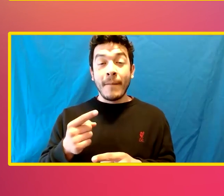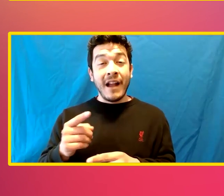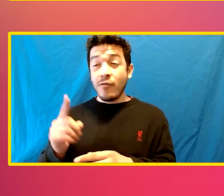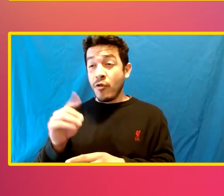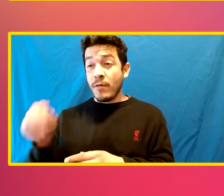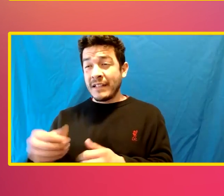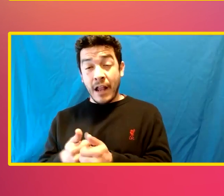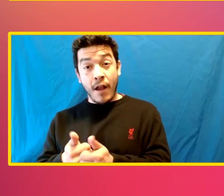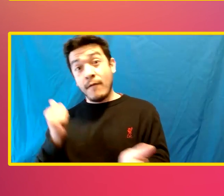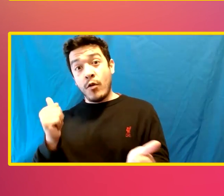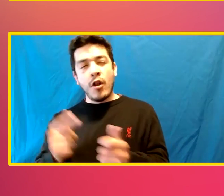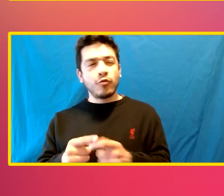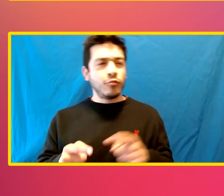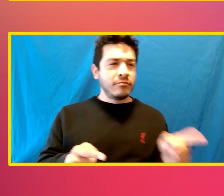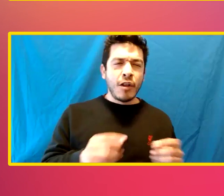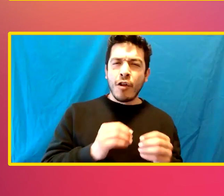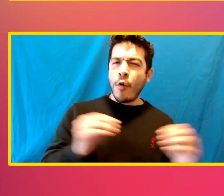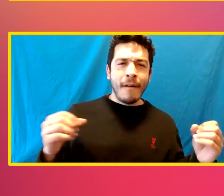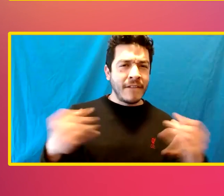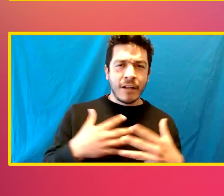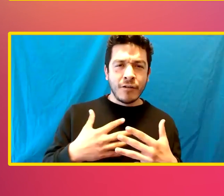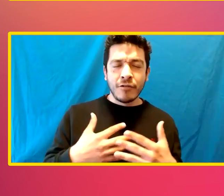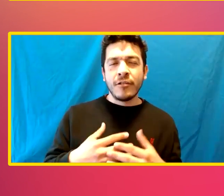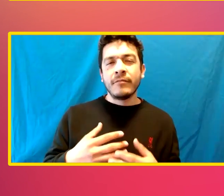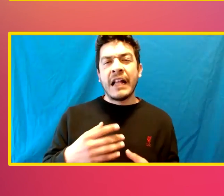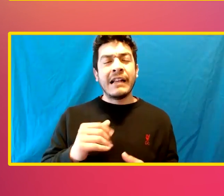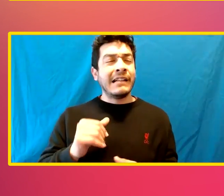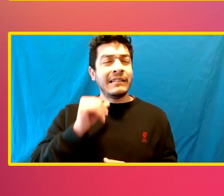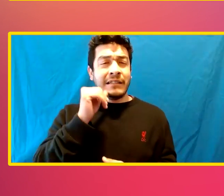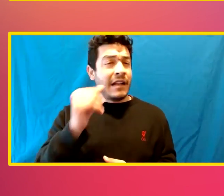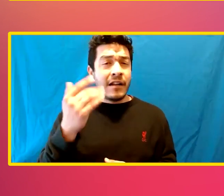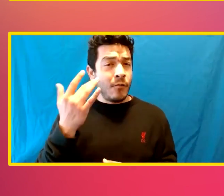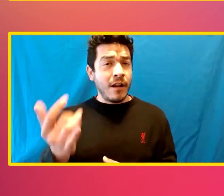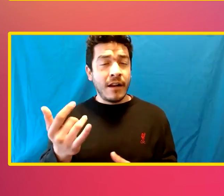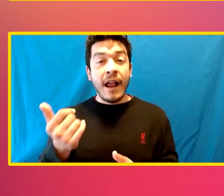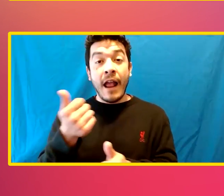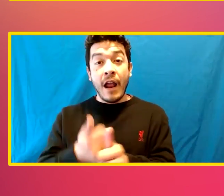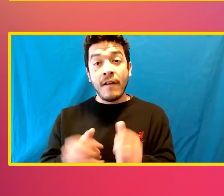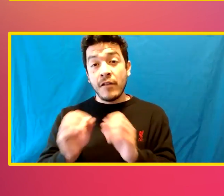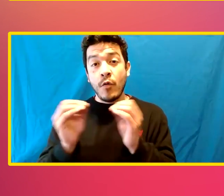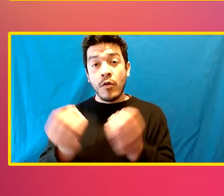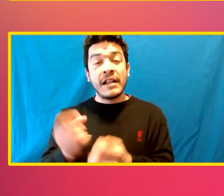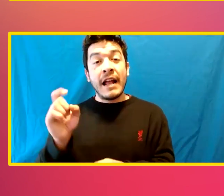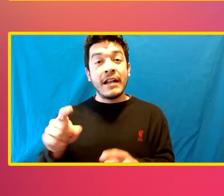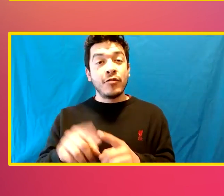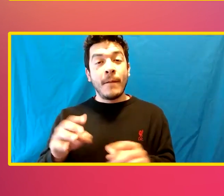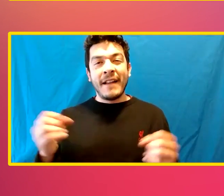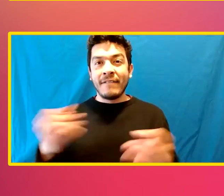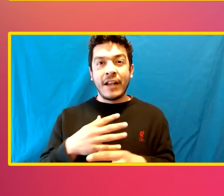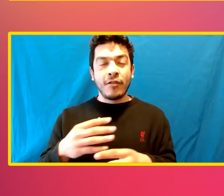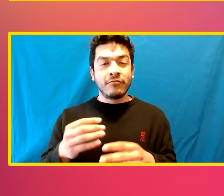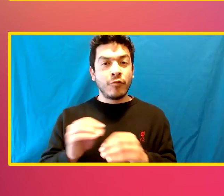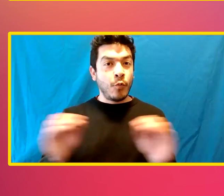avoidant to fearless, right? And it's not because every organization needs to be completely